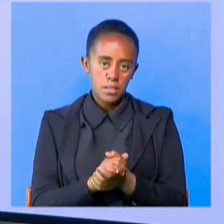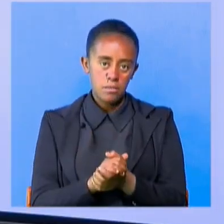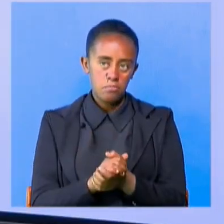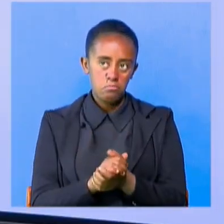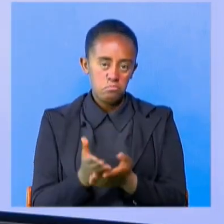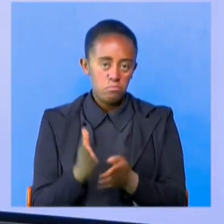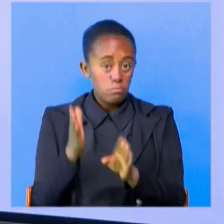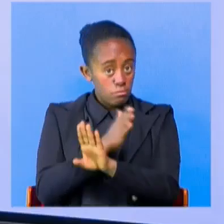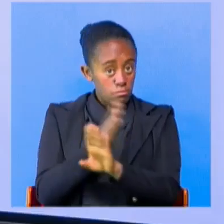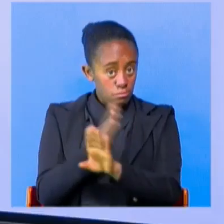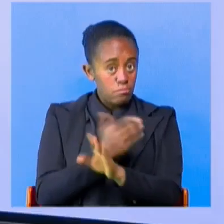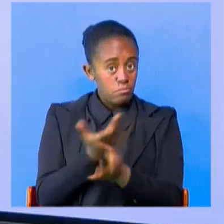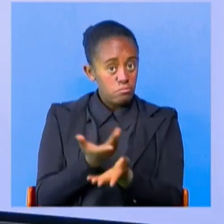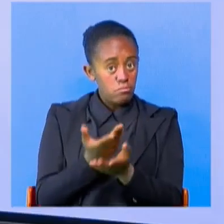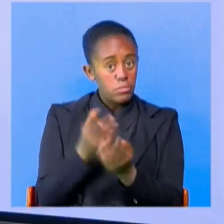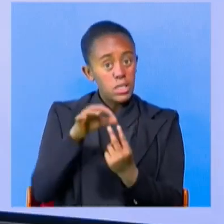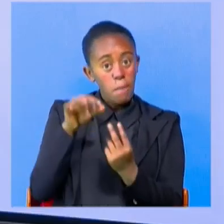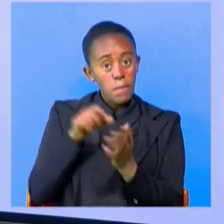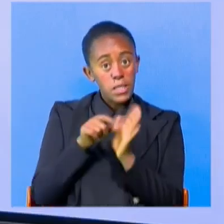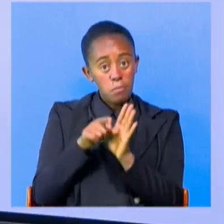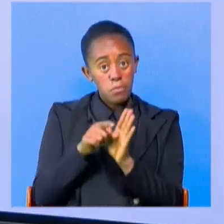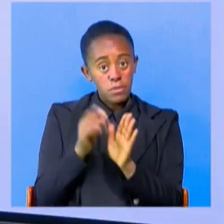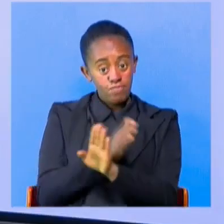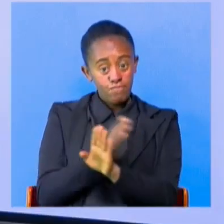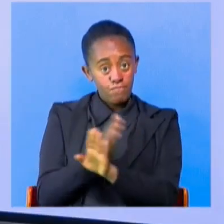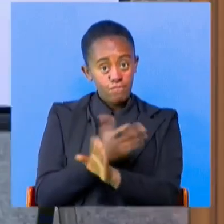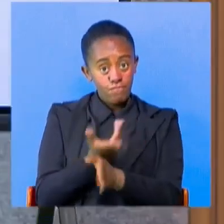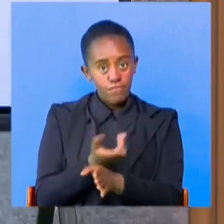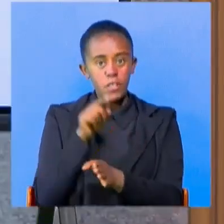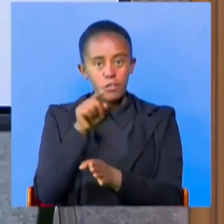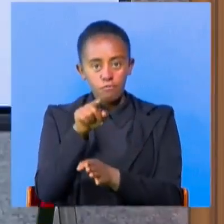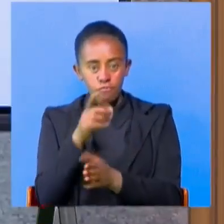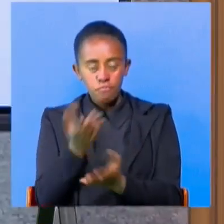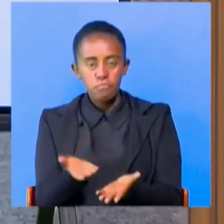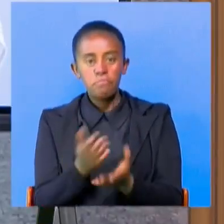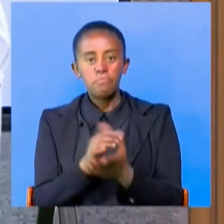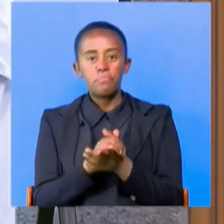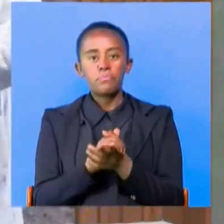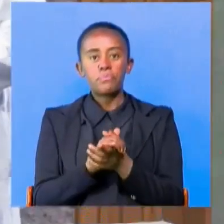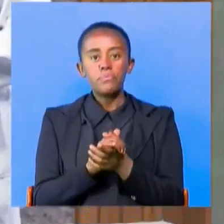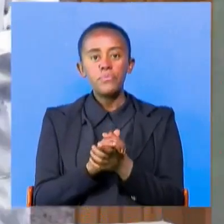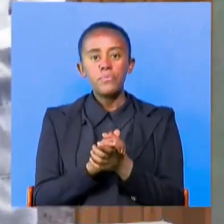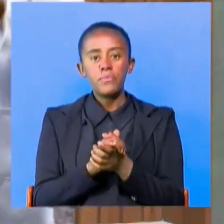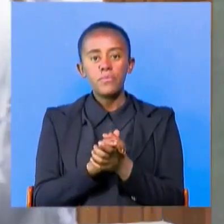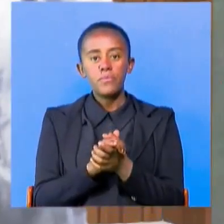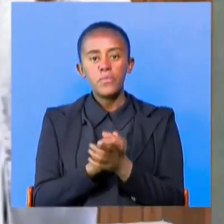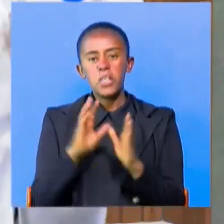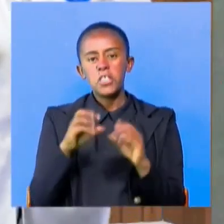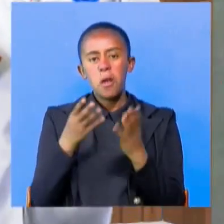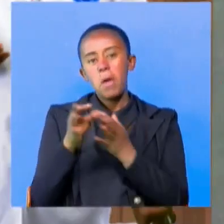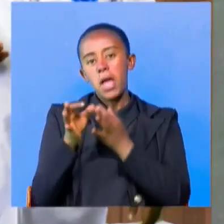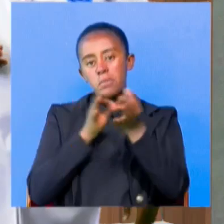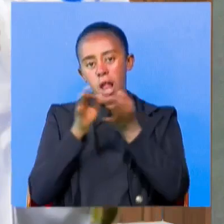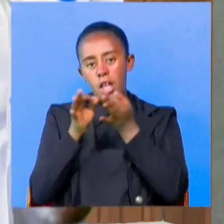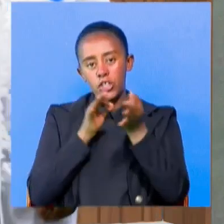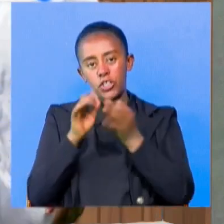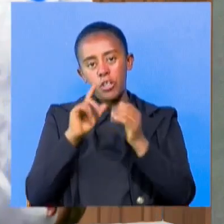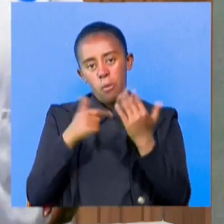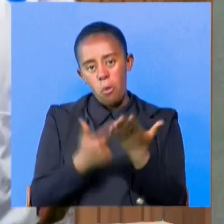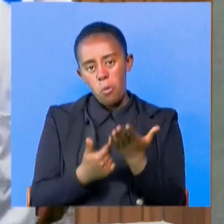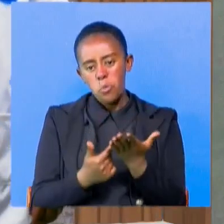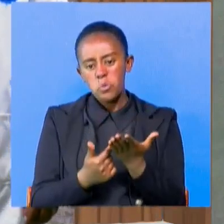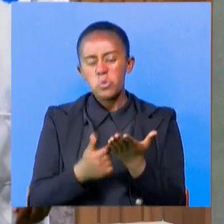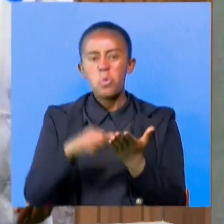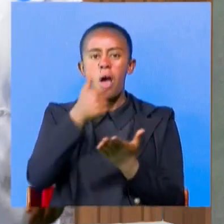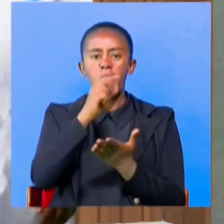Before I'm going to give you some sample examples, I would like to give you some explanation about what